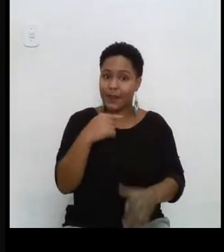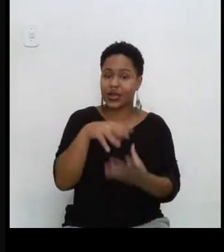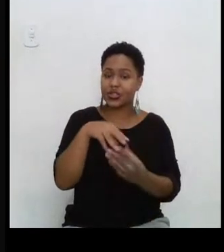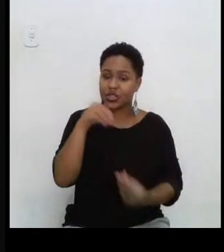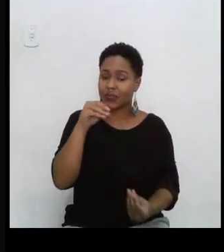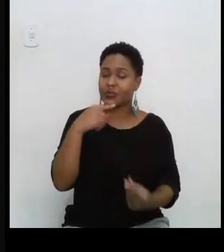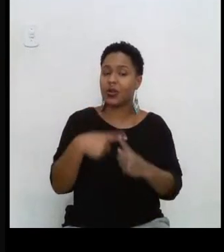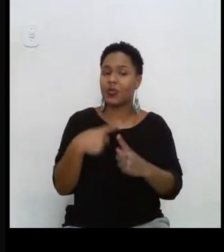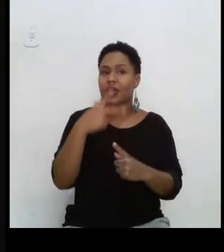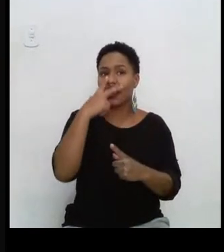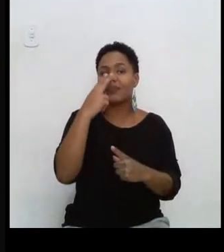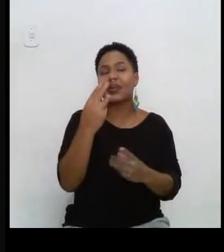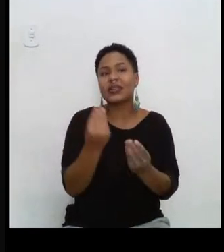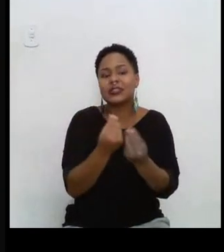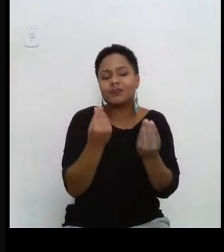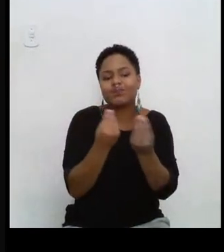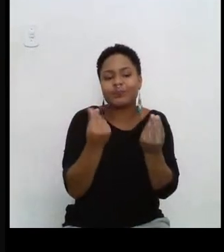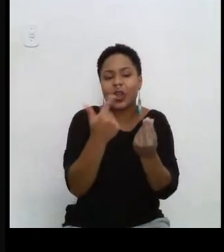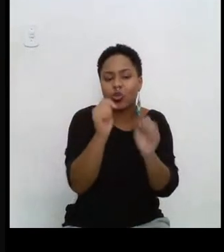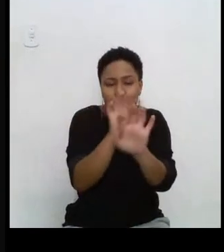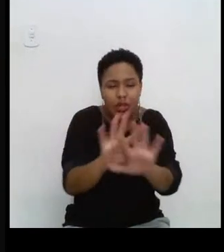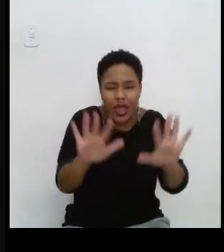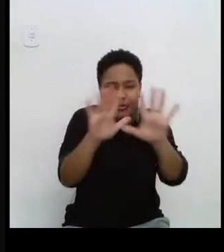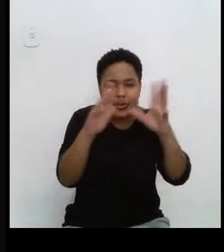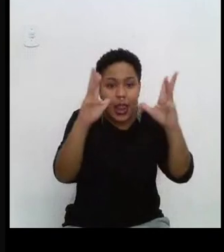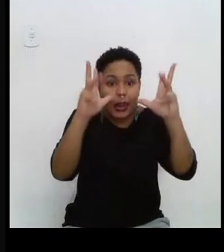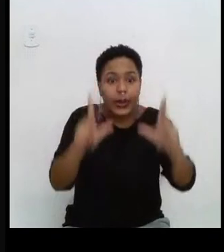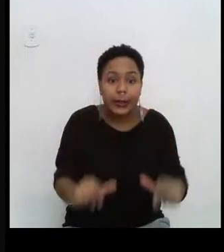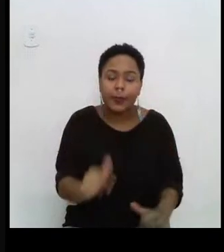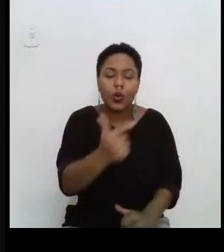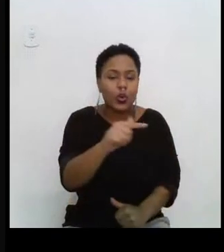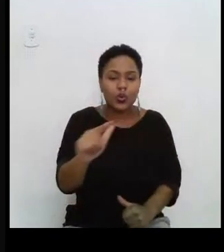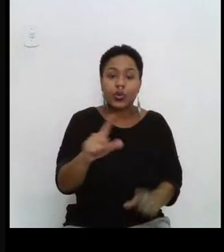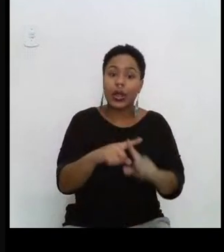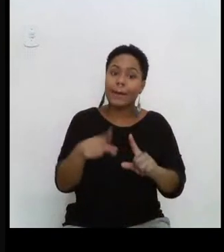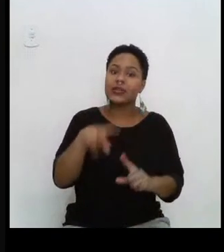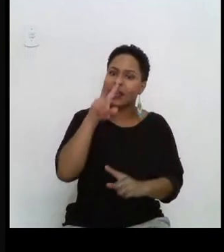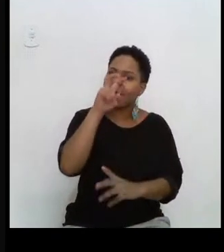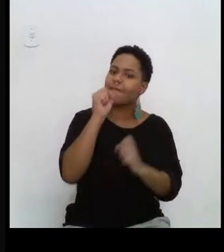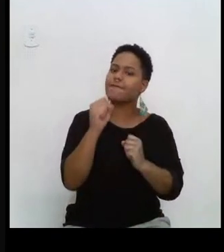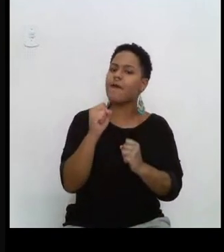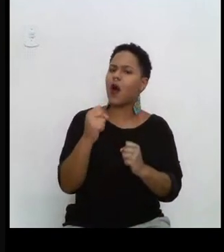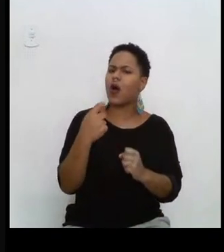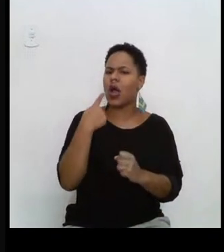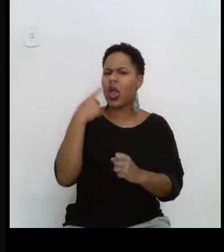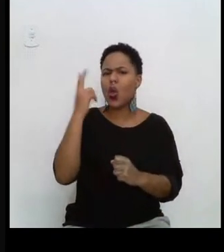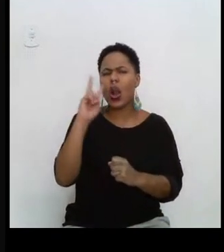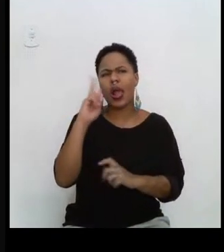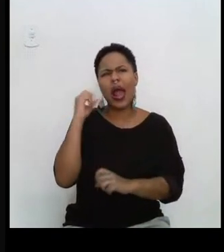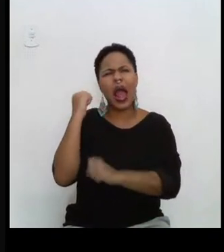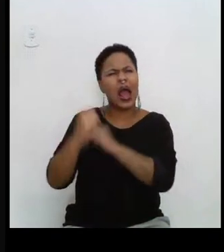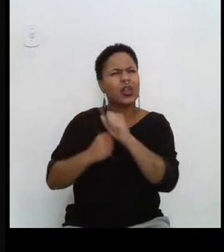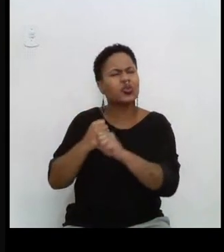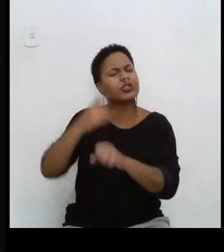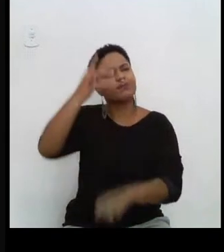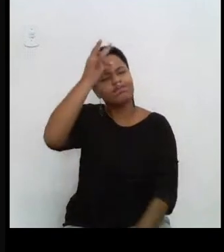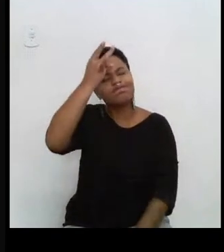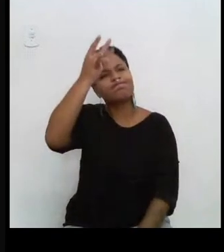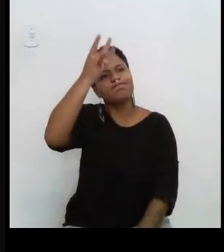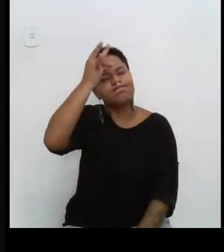Toque my head for Seven Years Now And start work on Budget to Amazon